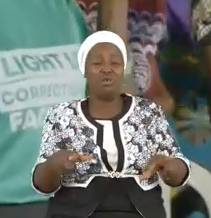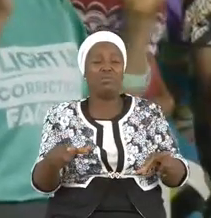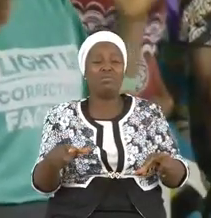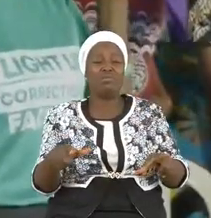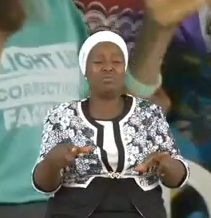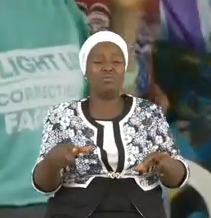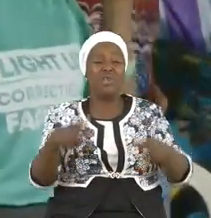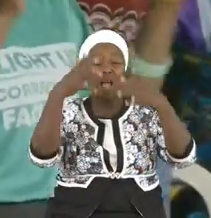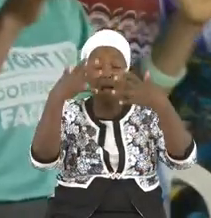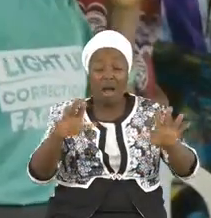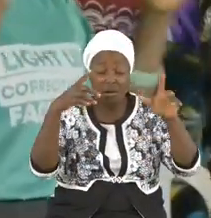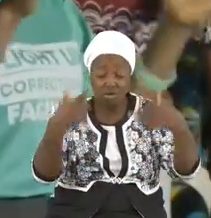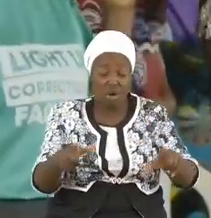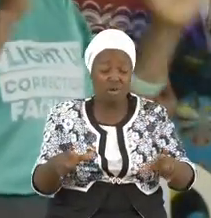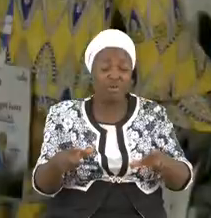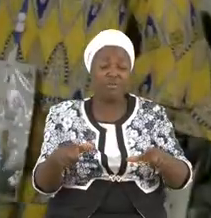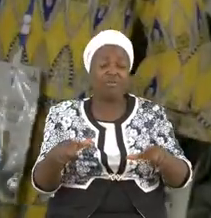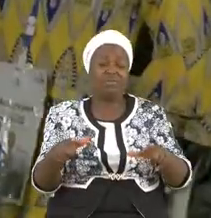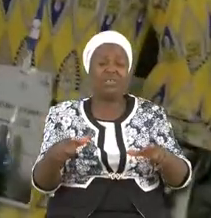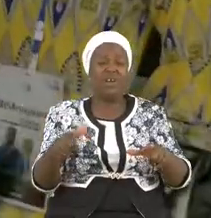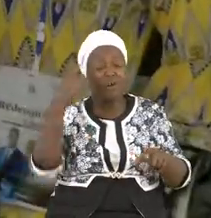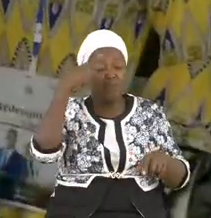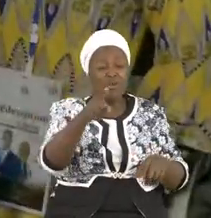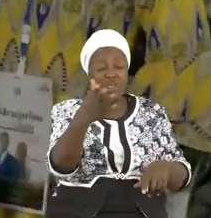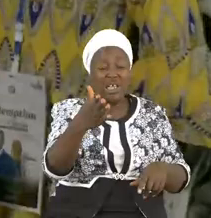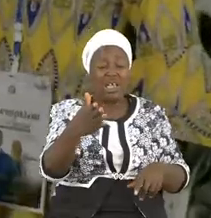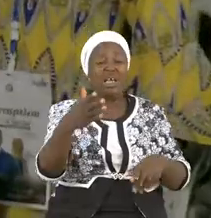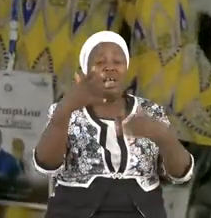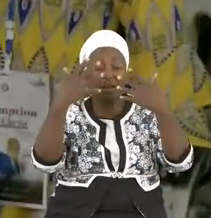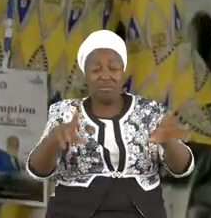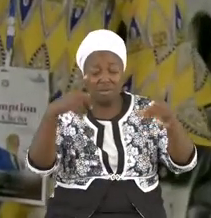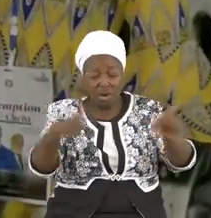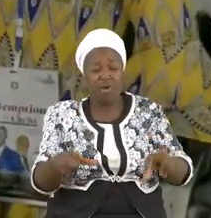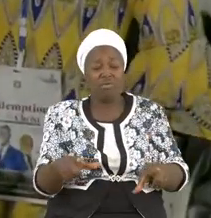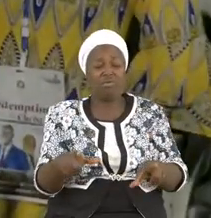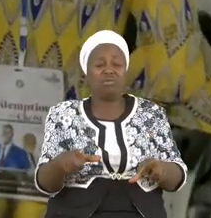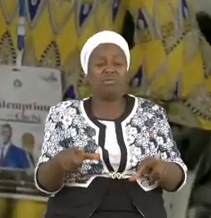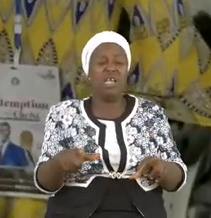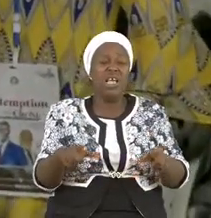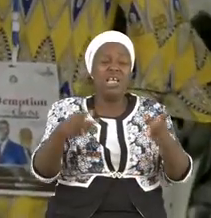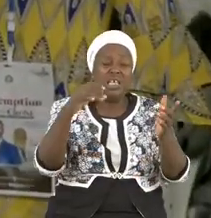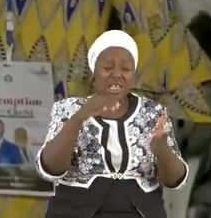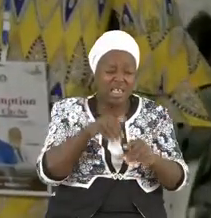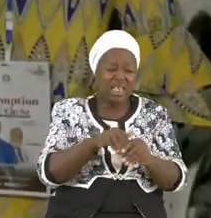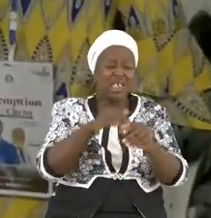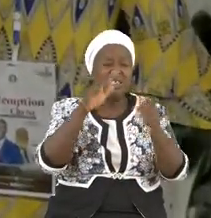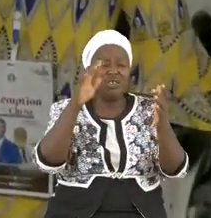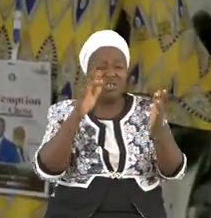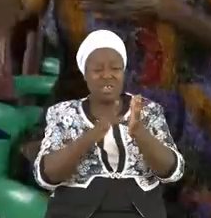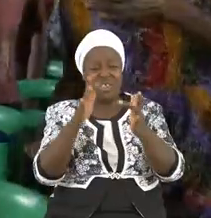For you there, it is done. In Jesus' name I